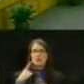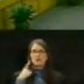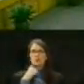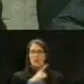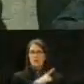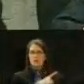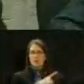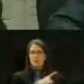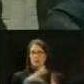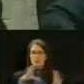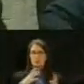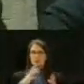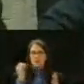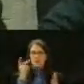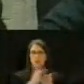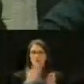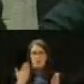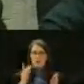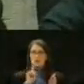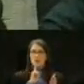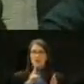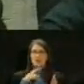legislature to violate the Sunshine Law.